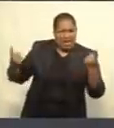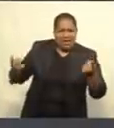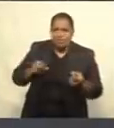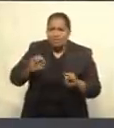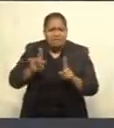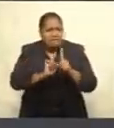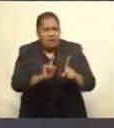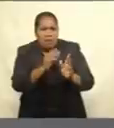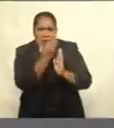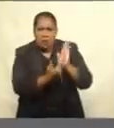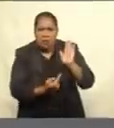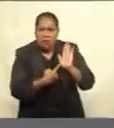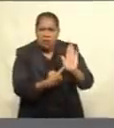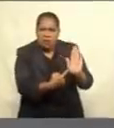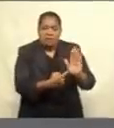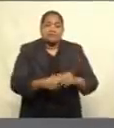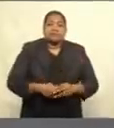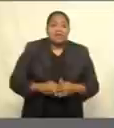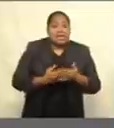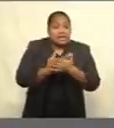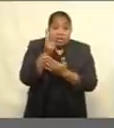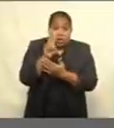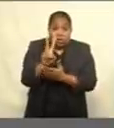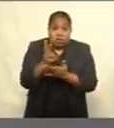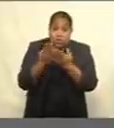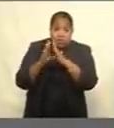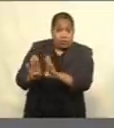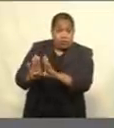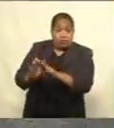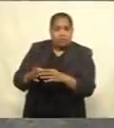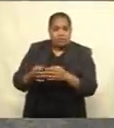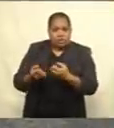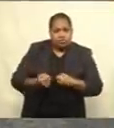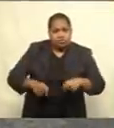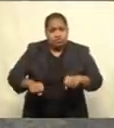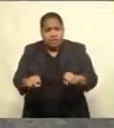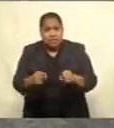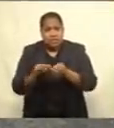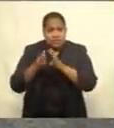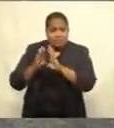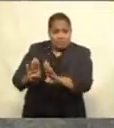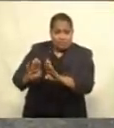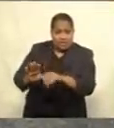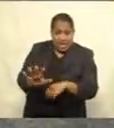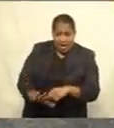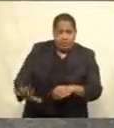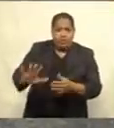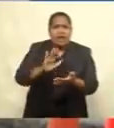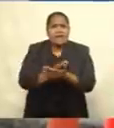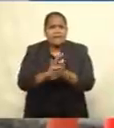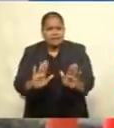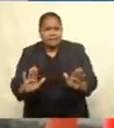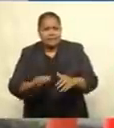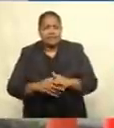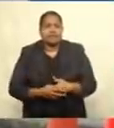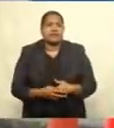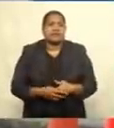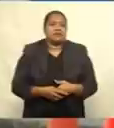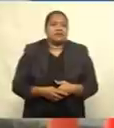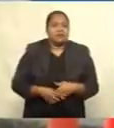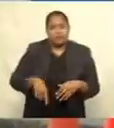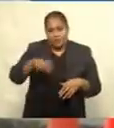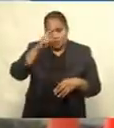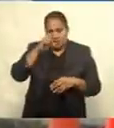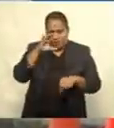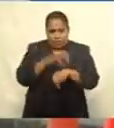Day 2 of lockdown. Streets in this red zone area are empty with heightened surveillance from police.